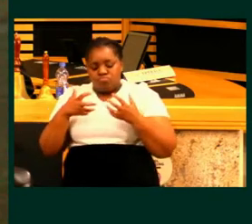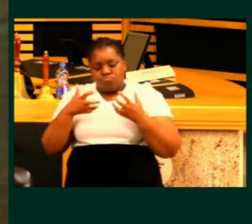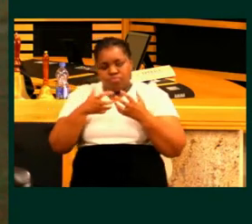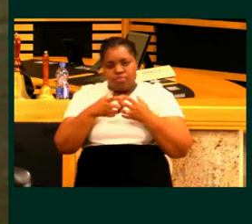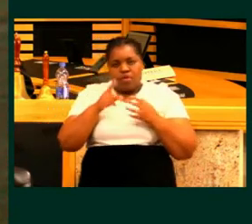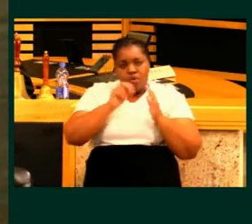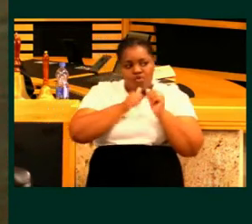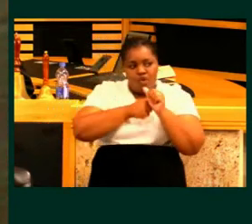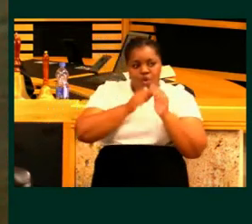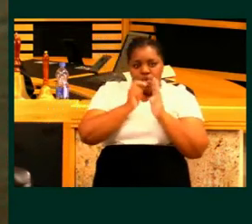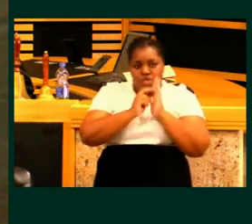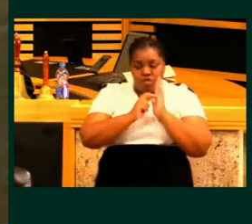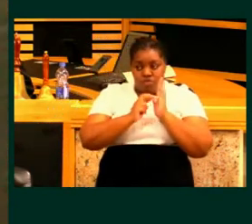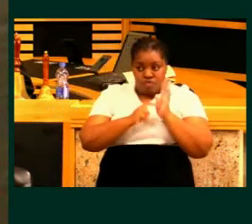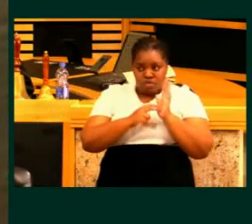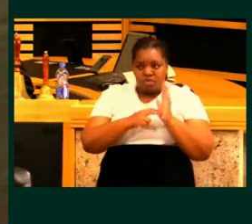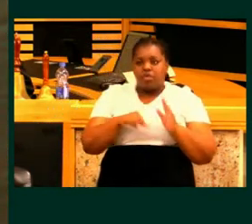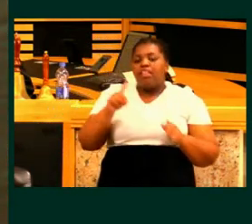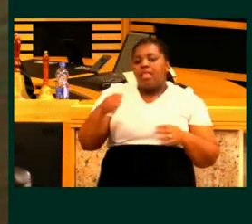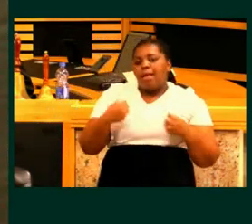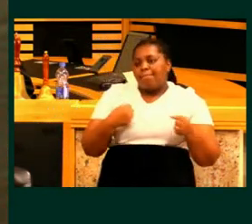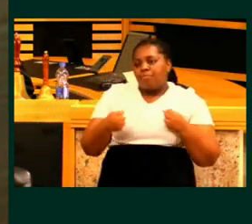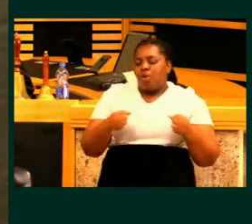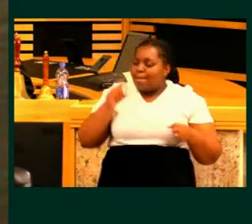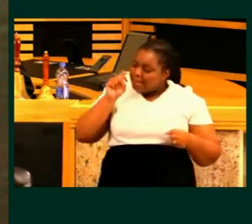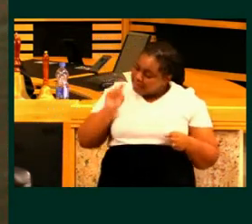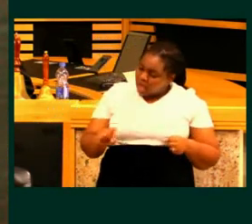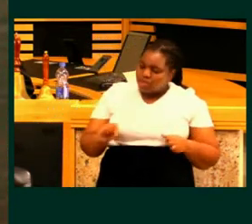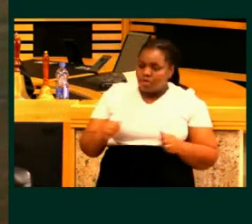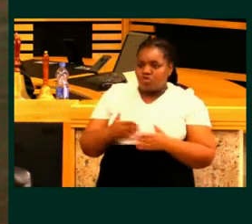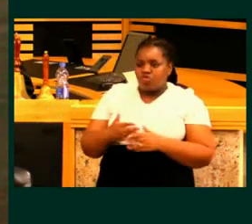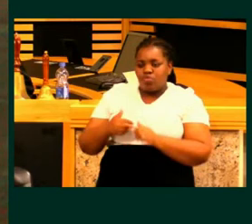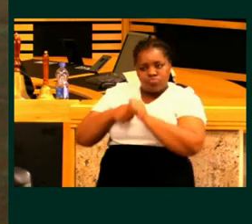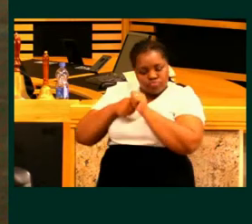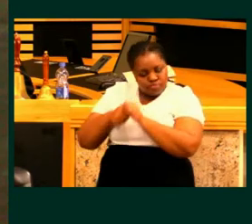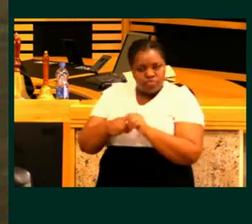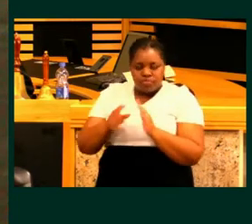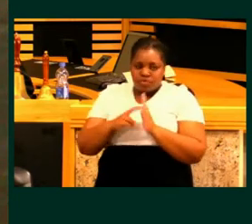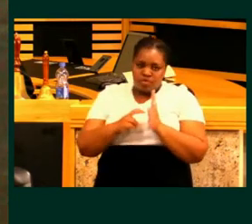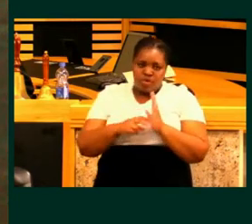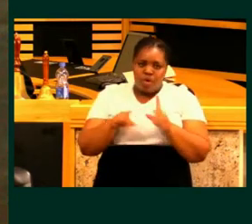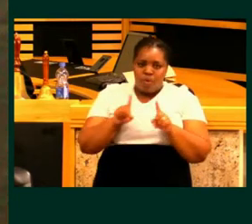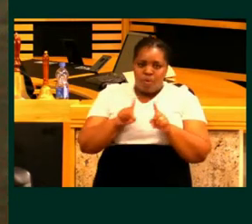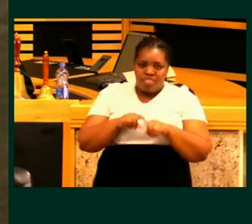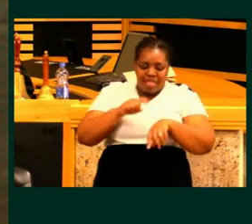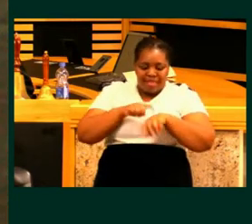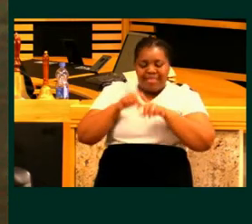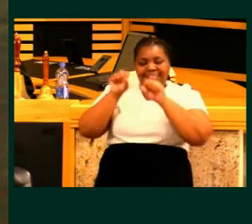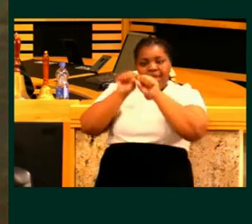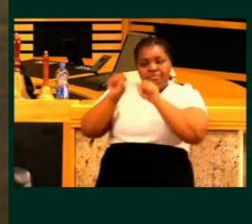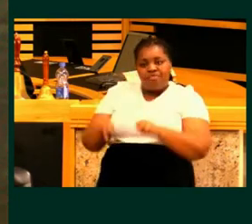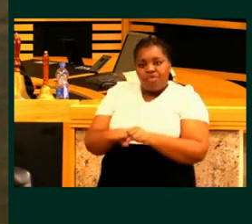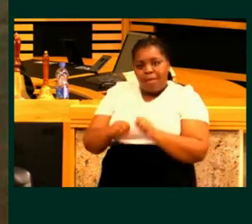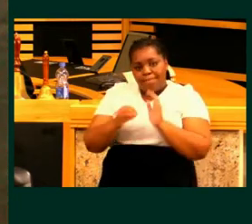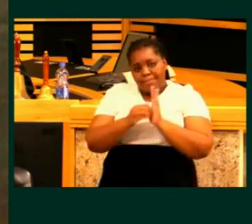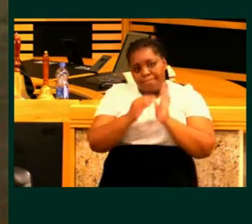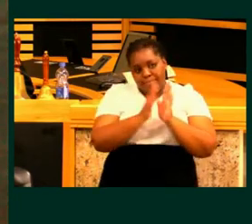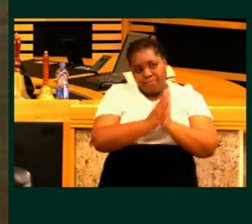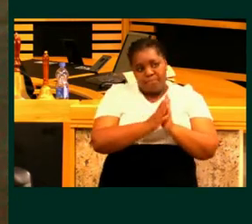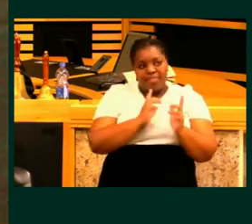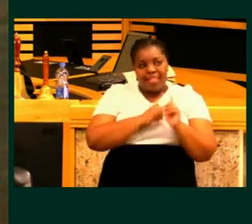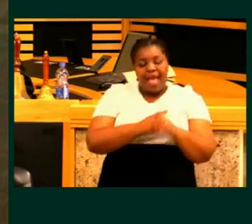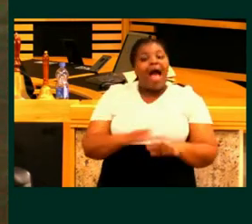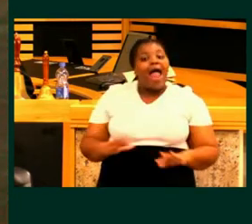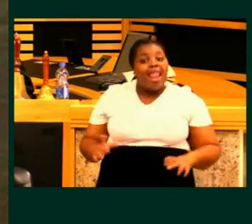these acts an employer must comply with a compliance order with the time period stated in the order unless the